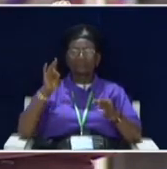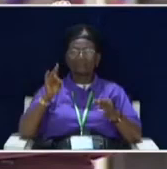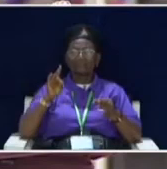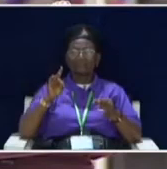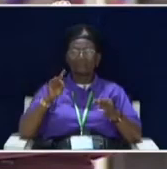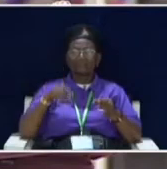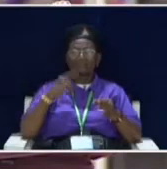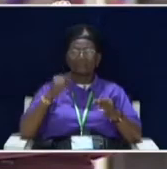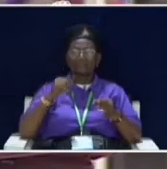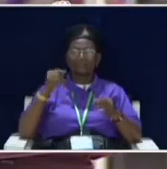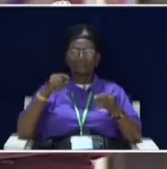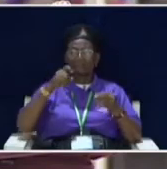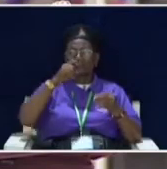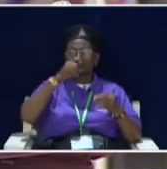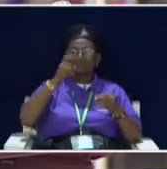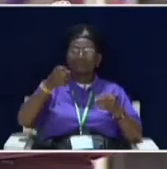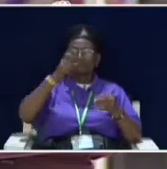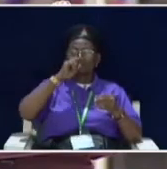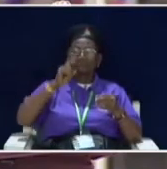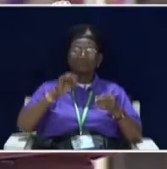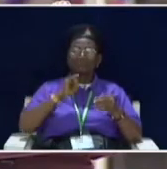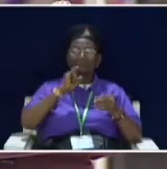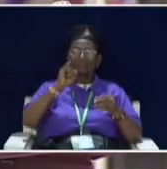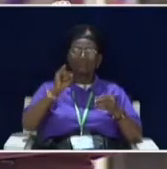who the ego is, want is